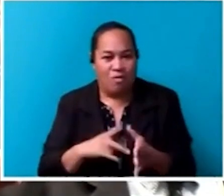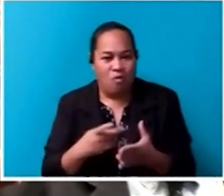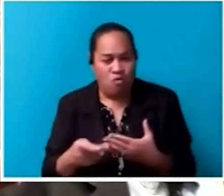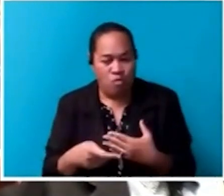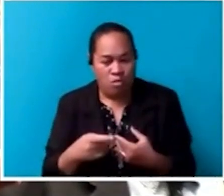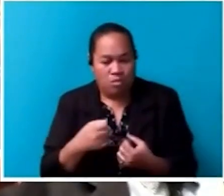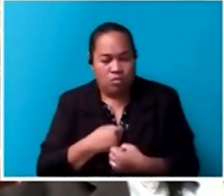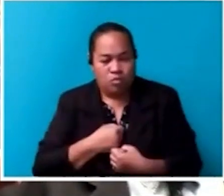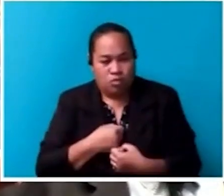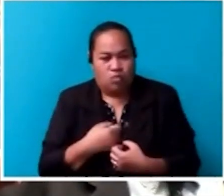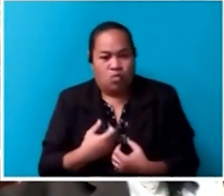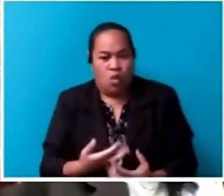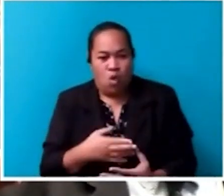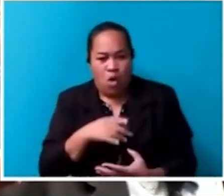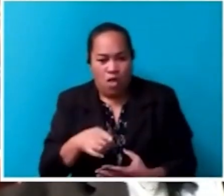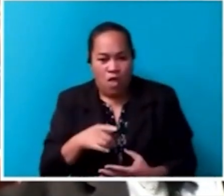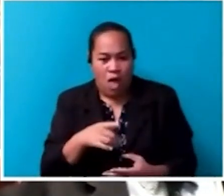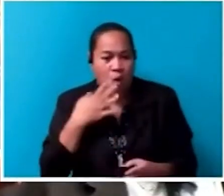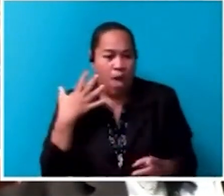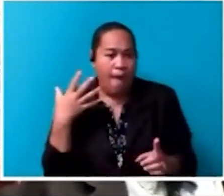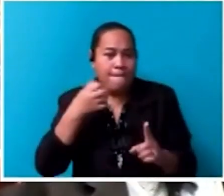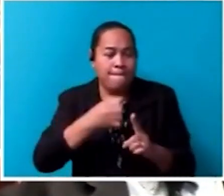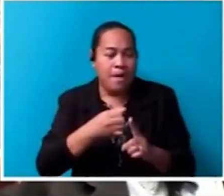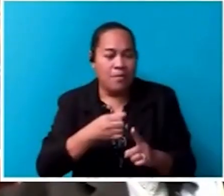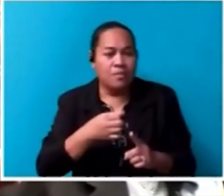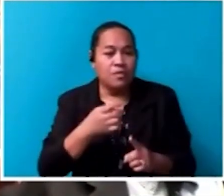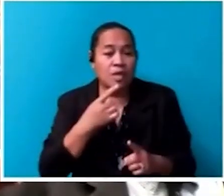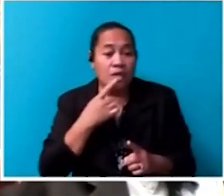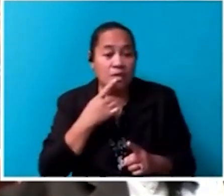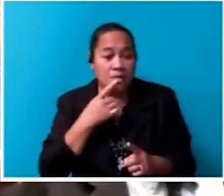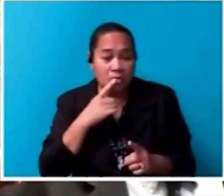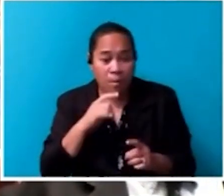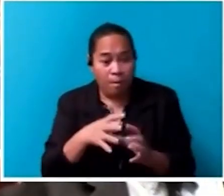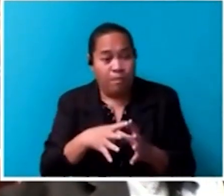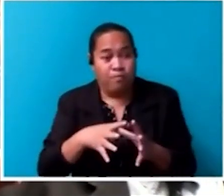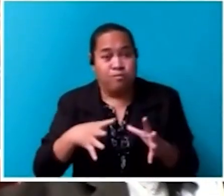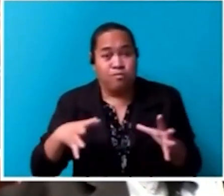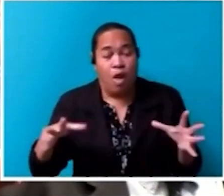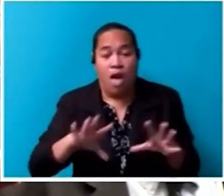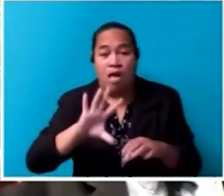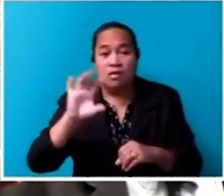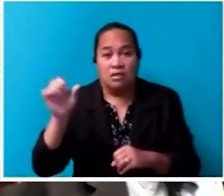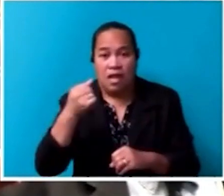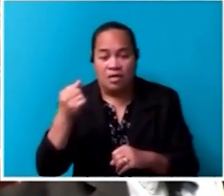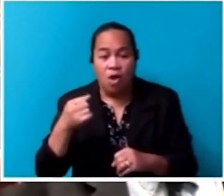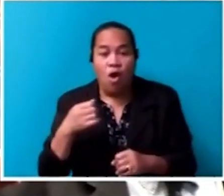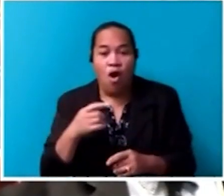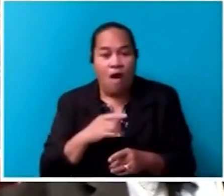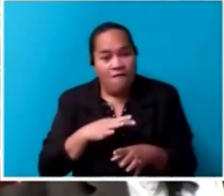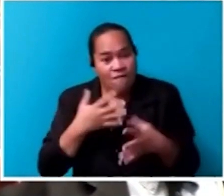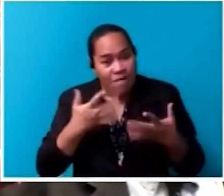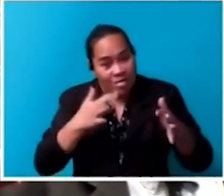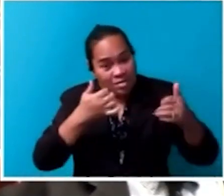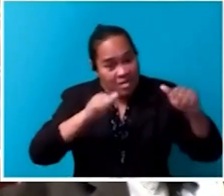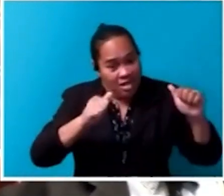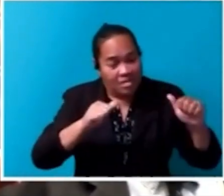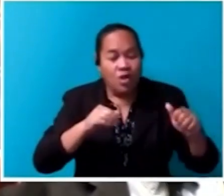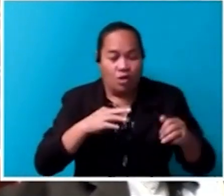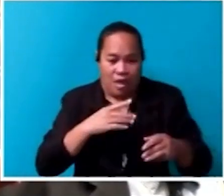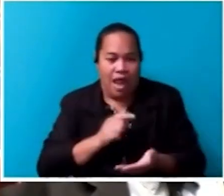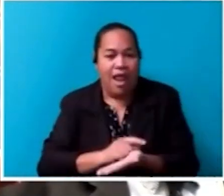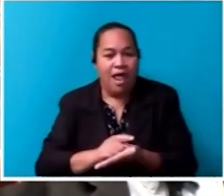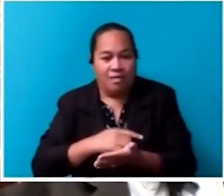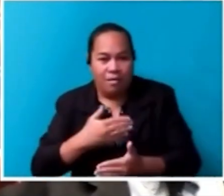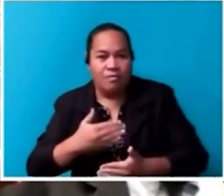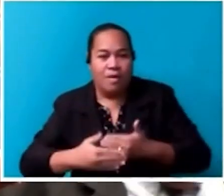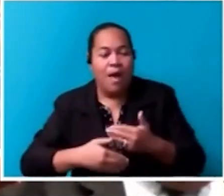overwhelming impact of Christmas on the Park laid the foundation for an even more expensive project,